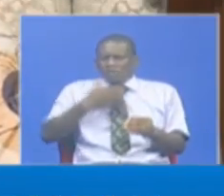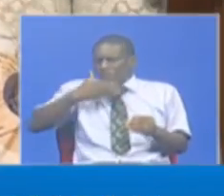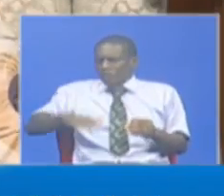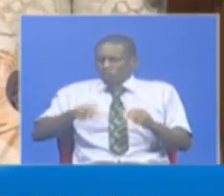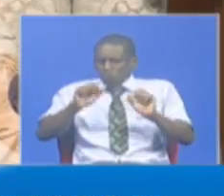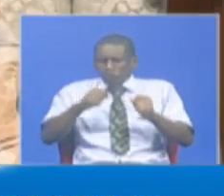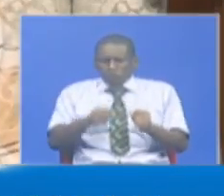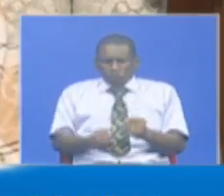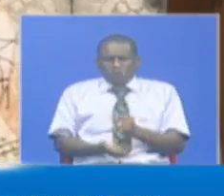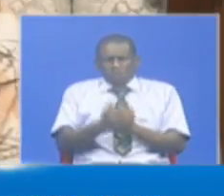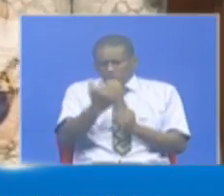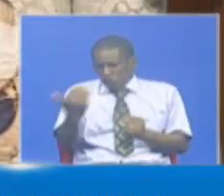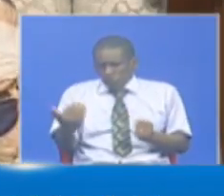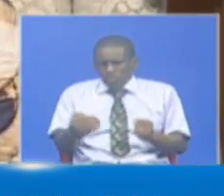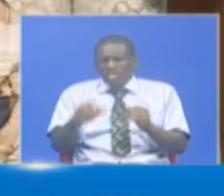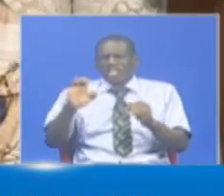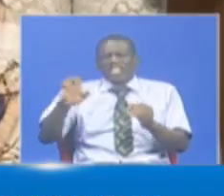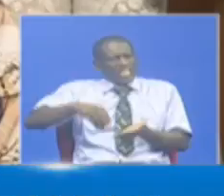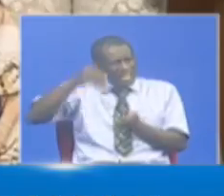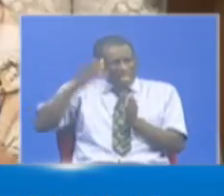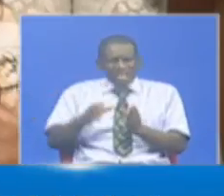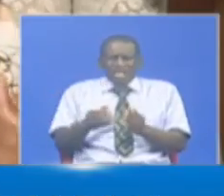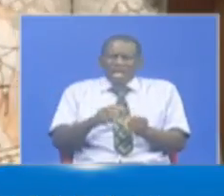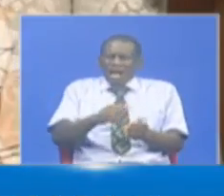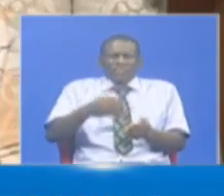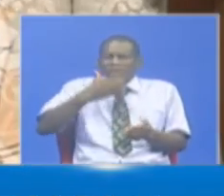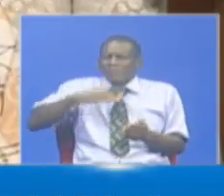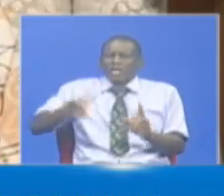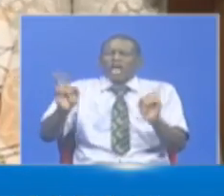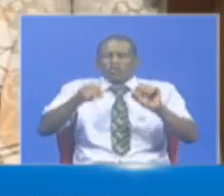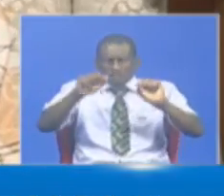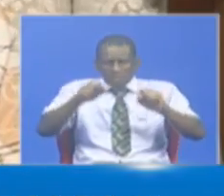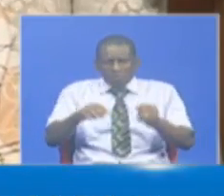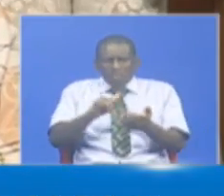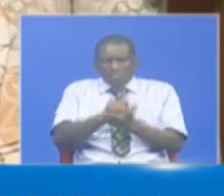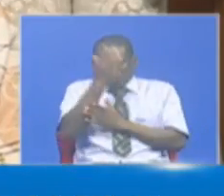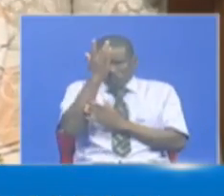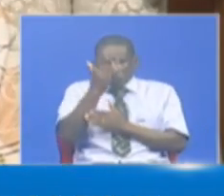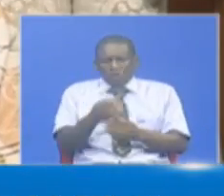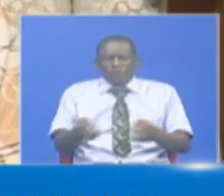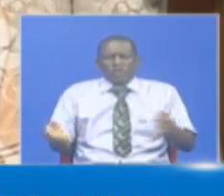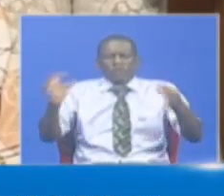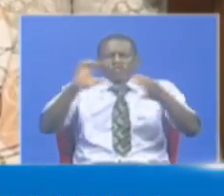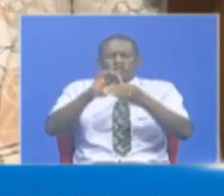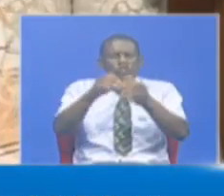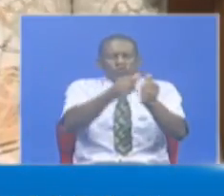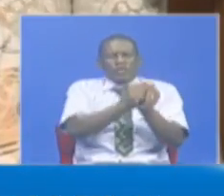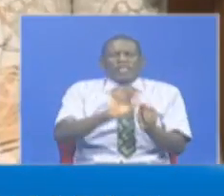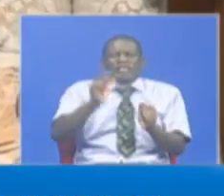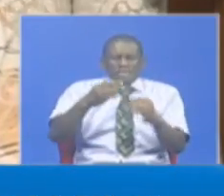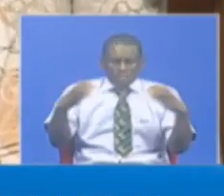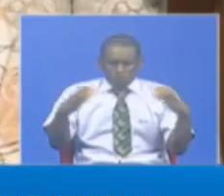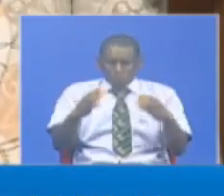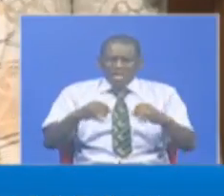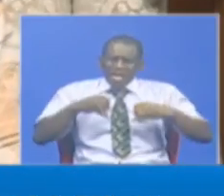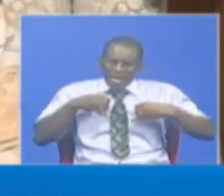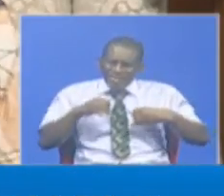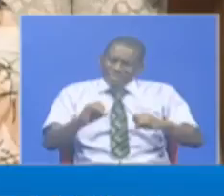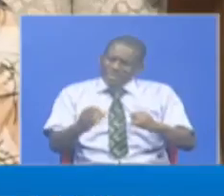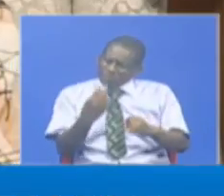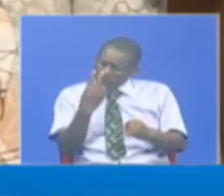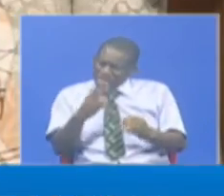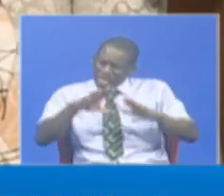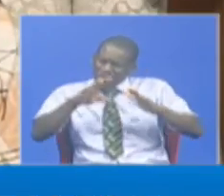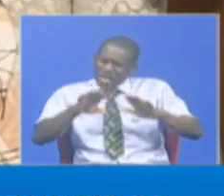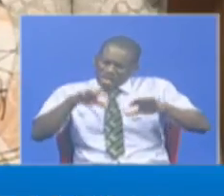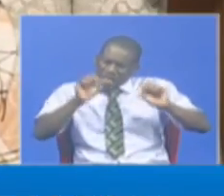digital learning. There are those who are not able. But that's why we should come together as Kenyan community and try to see, can we be